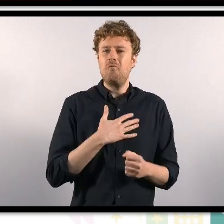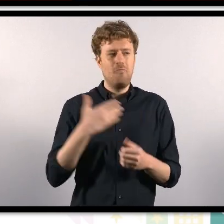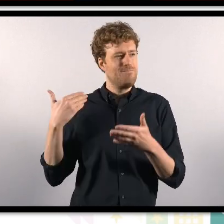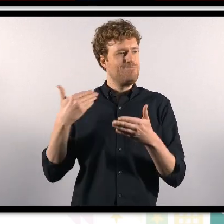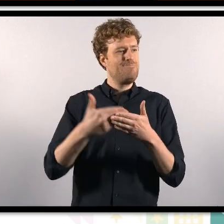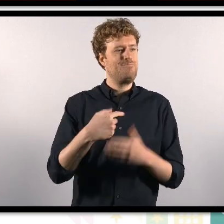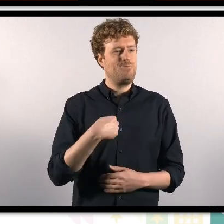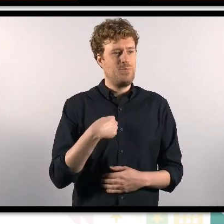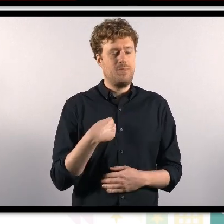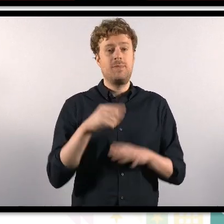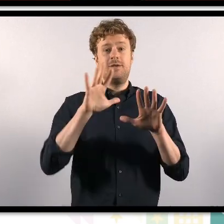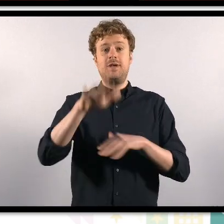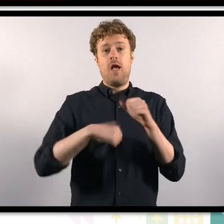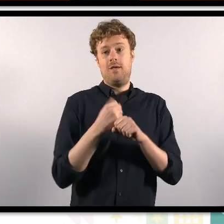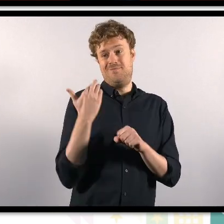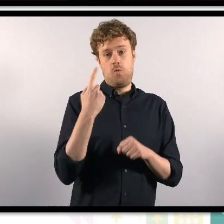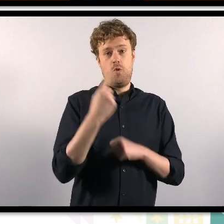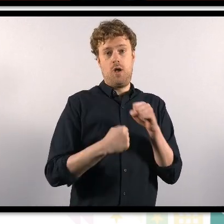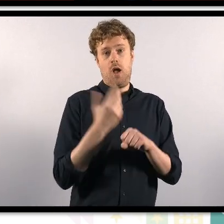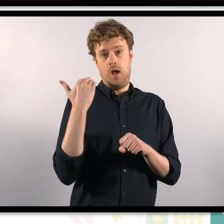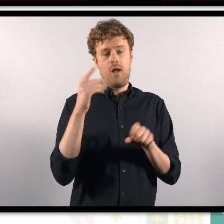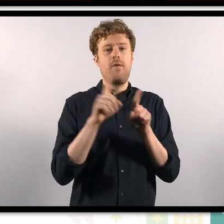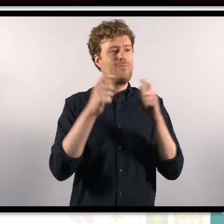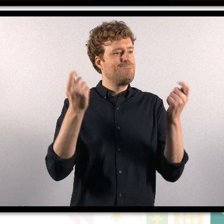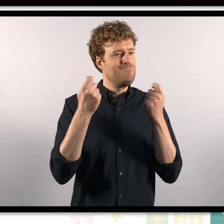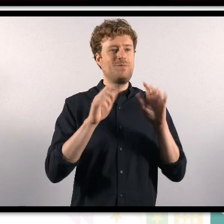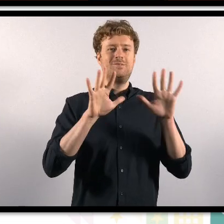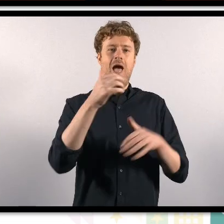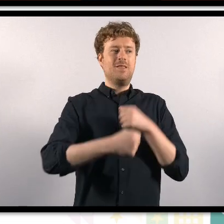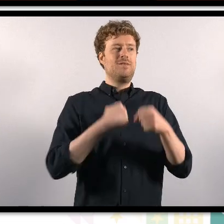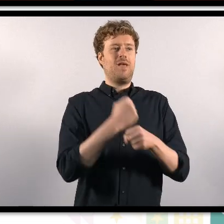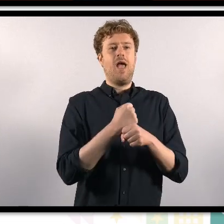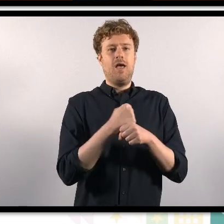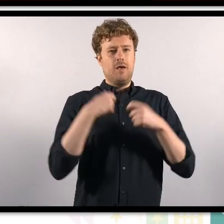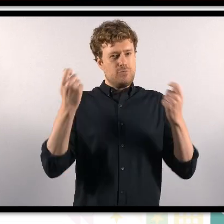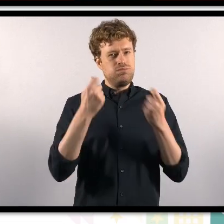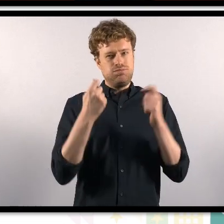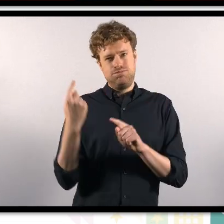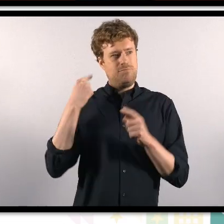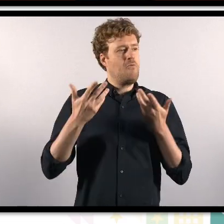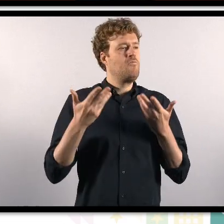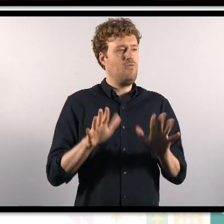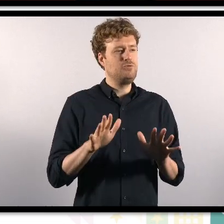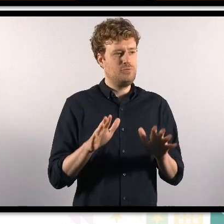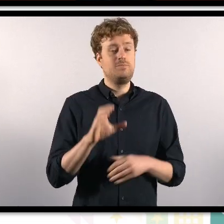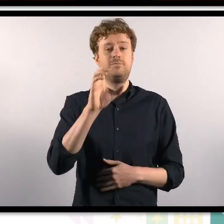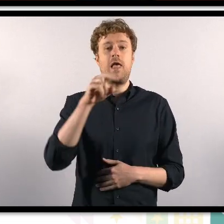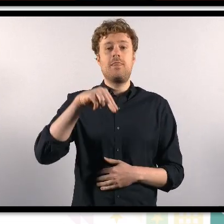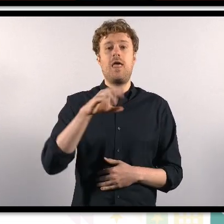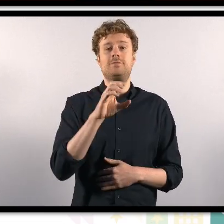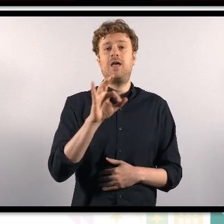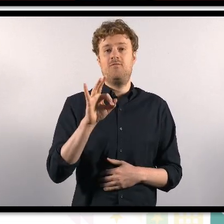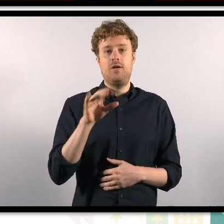10. And so, I kind of would like to talk a little bit about the history of the organization and kind of where we're